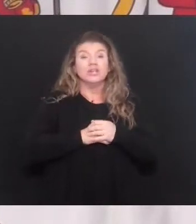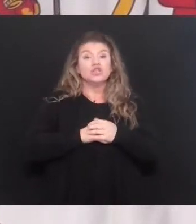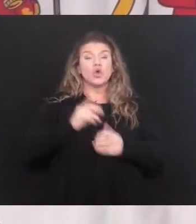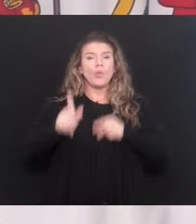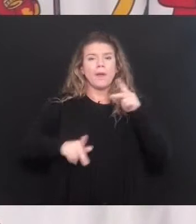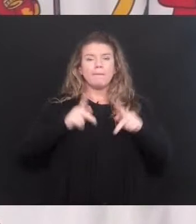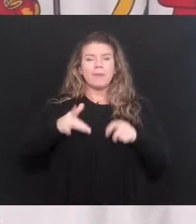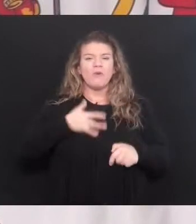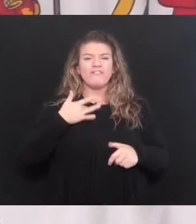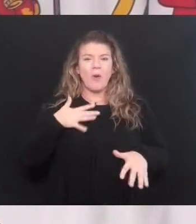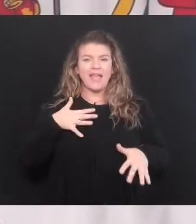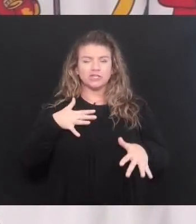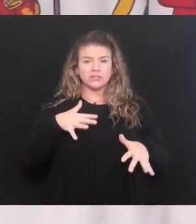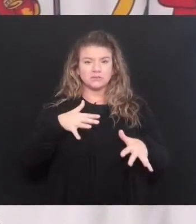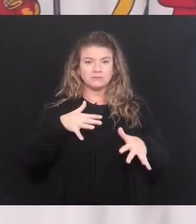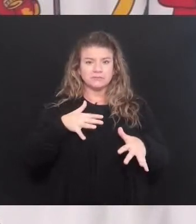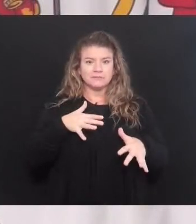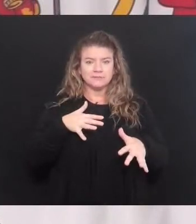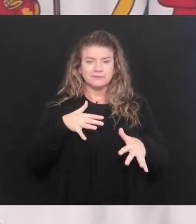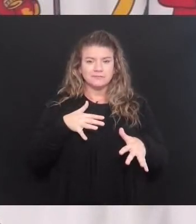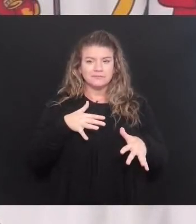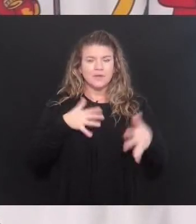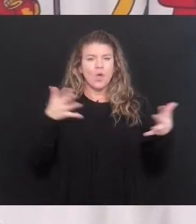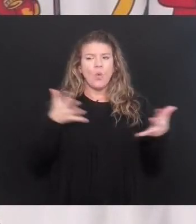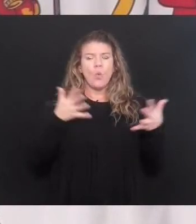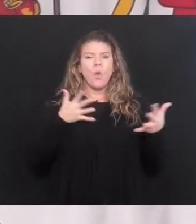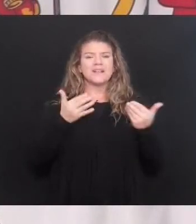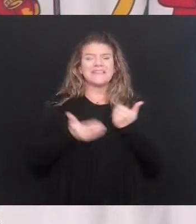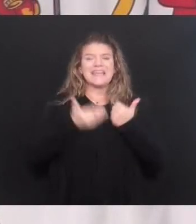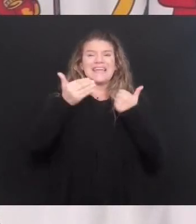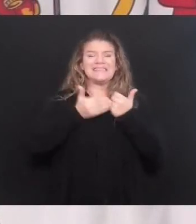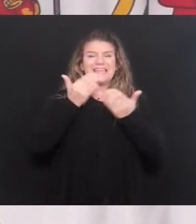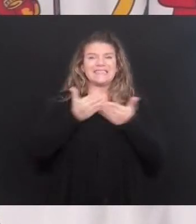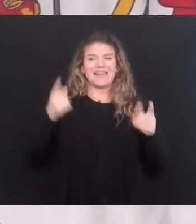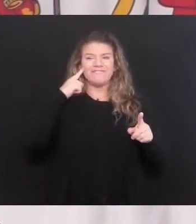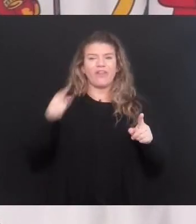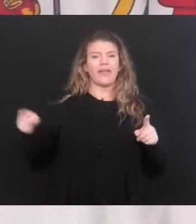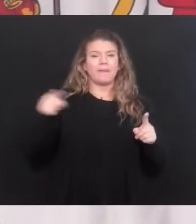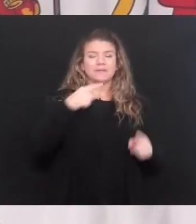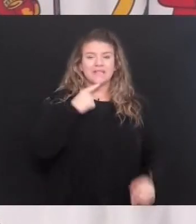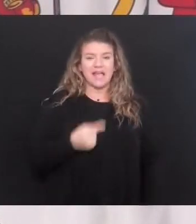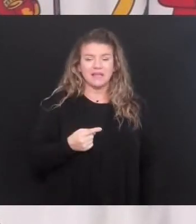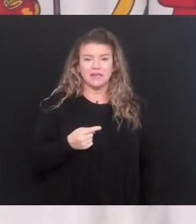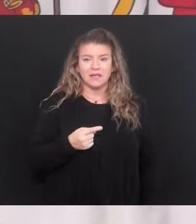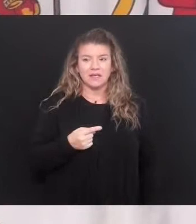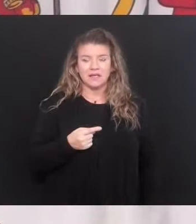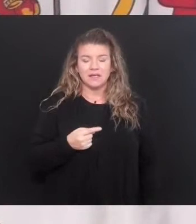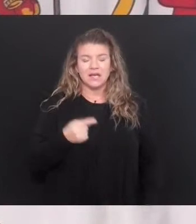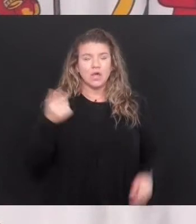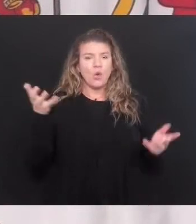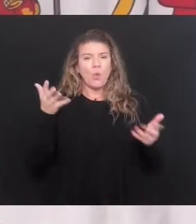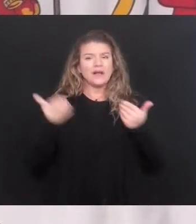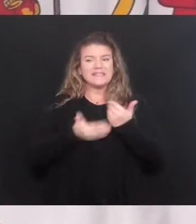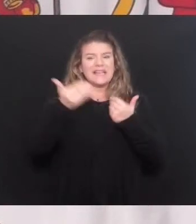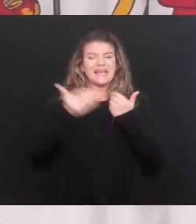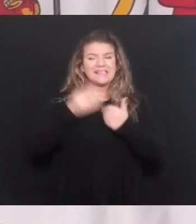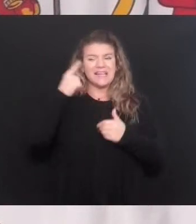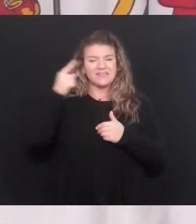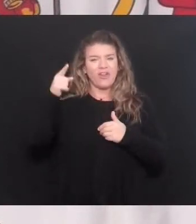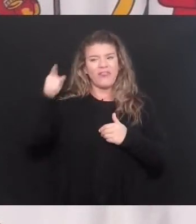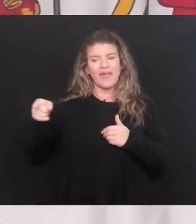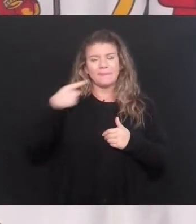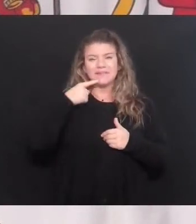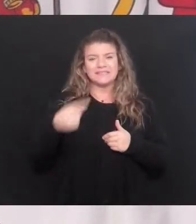feel anxious, what is the easiest thing for them to say? What is the easiest thing for somebody